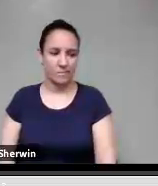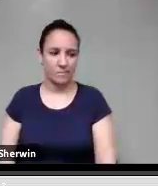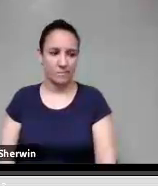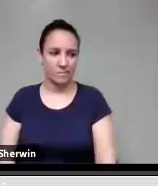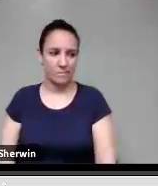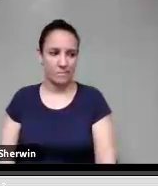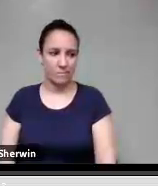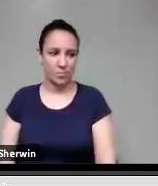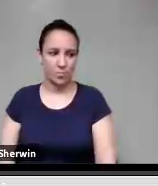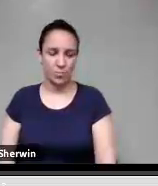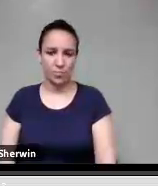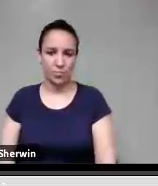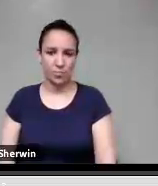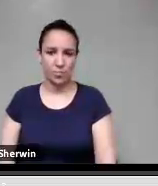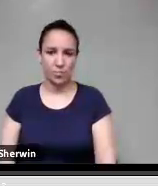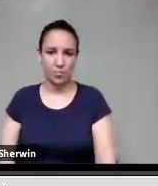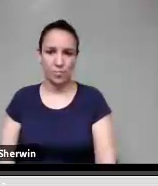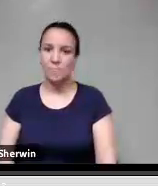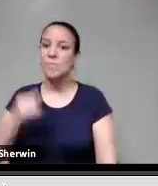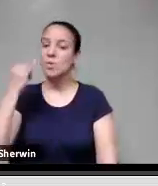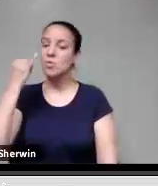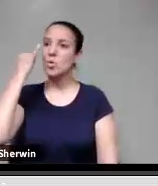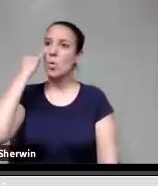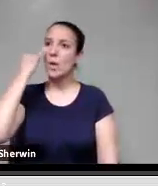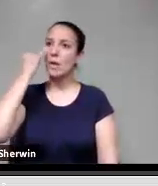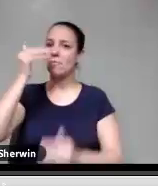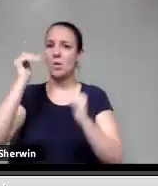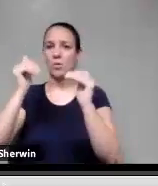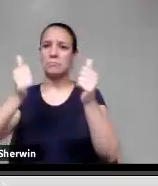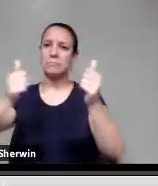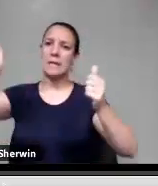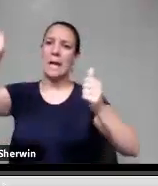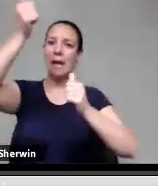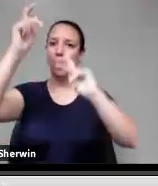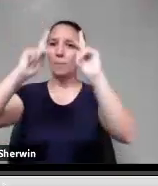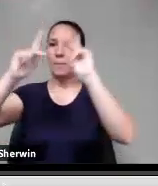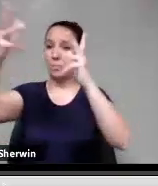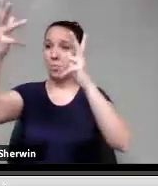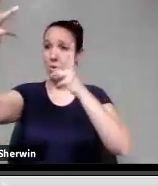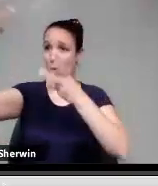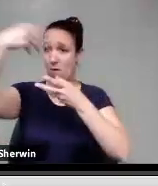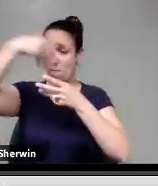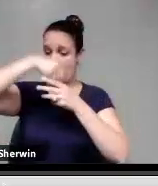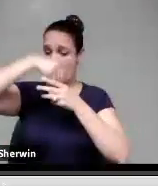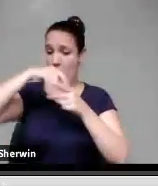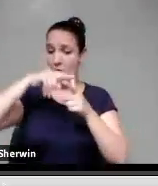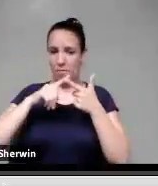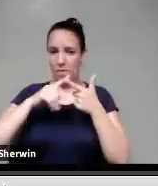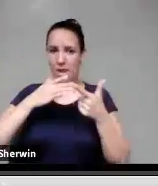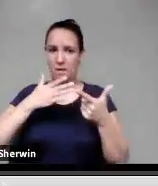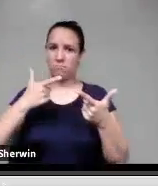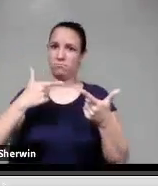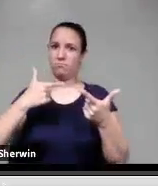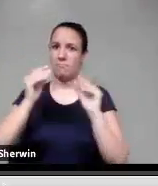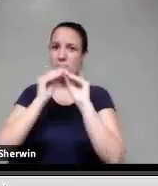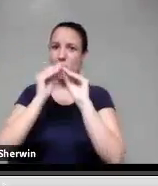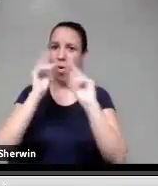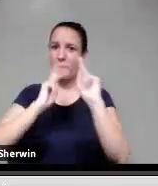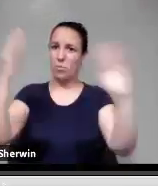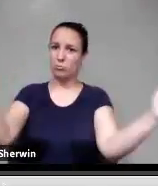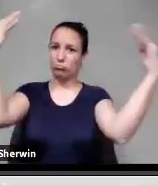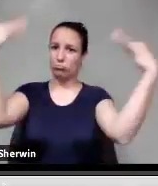efforts to involve people and get them involved in your diversity activities, then all of a sudden you're more visible, which makes you